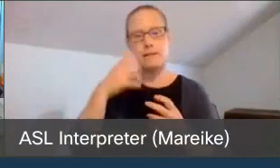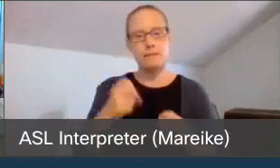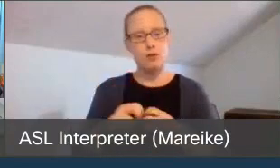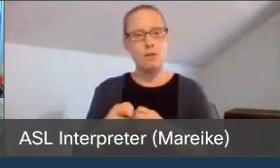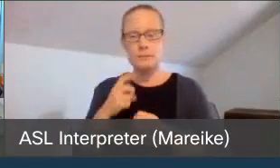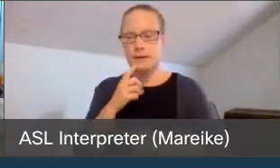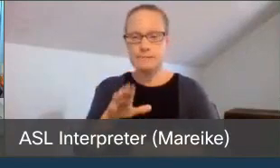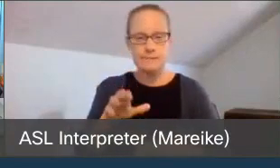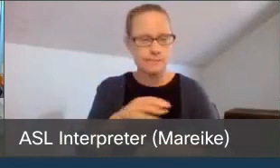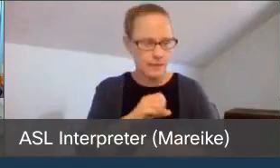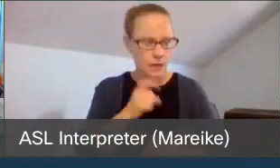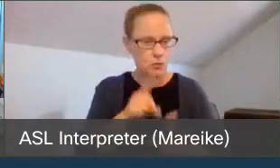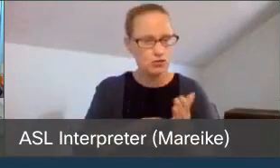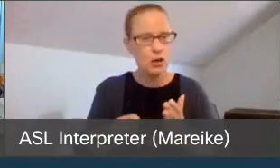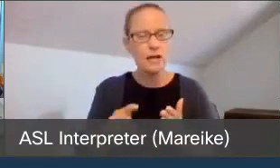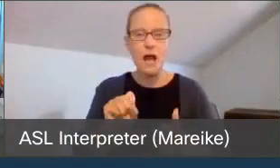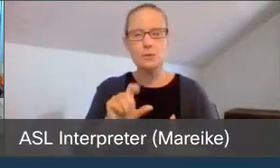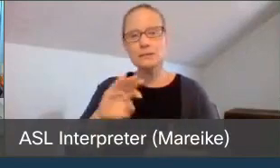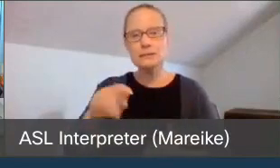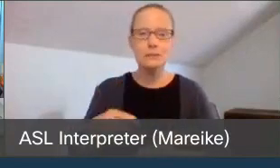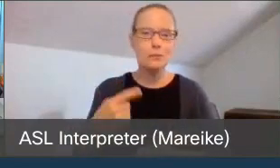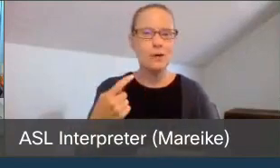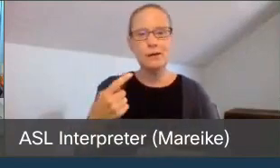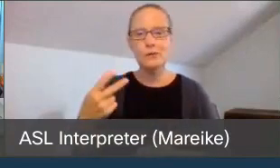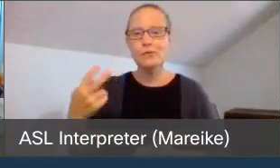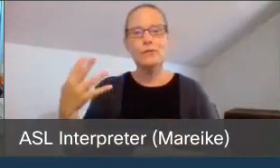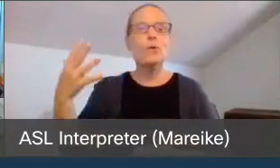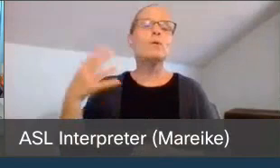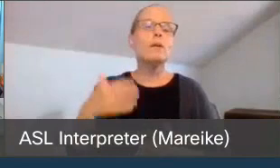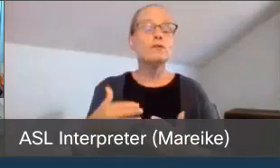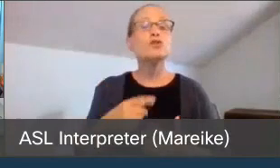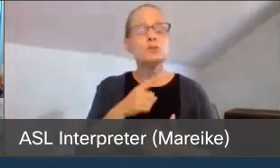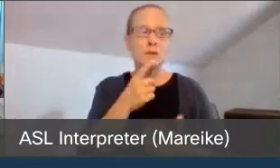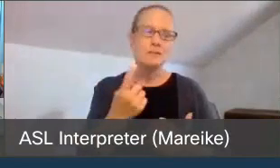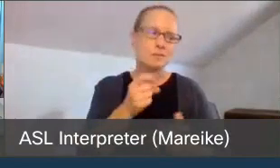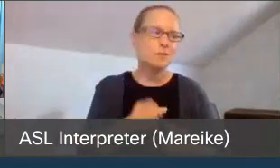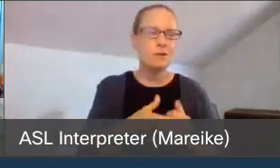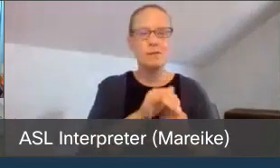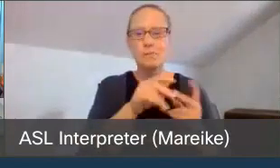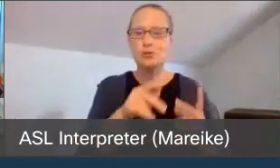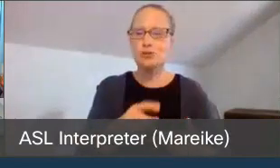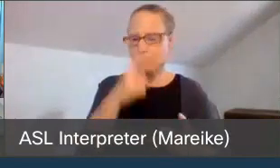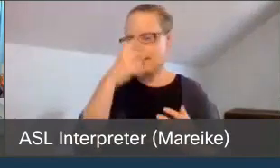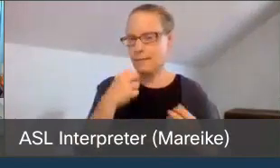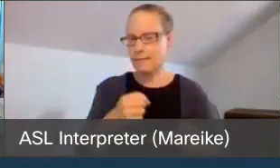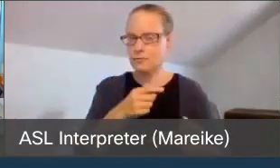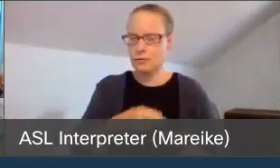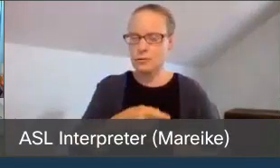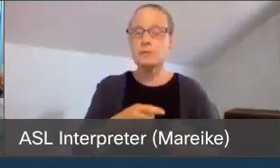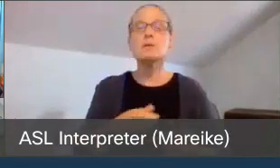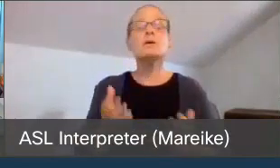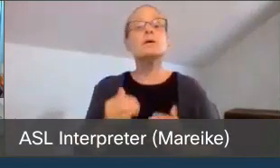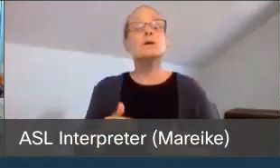hey, can you check out slip 1234? Maybe there's something on that call that you guys can assist with. And then throughout our shifts,